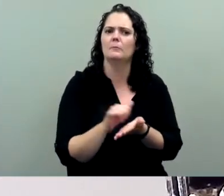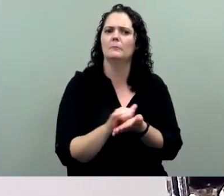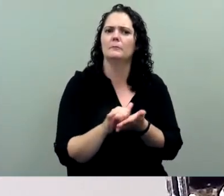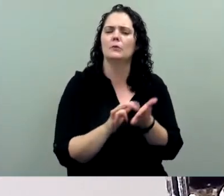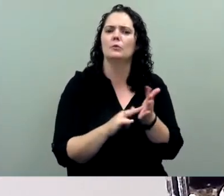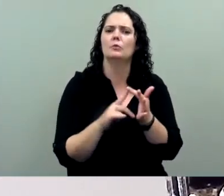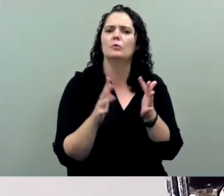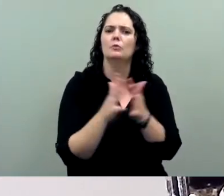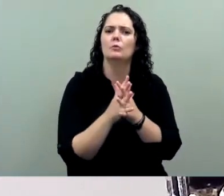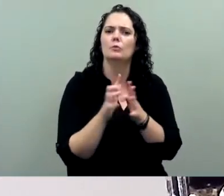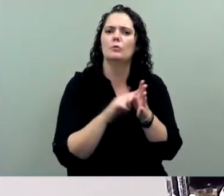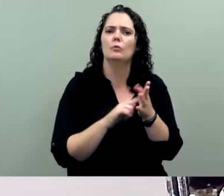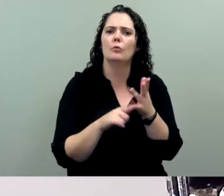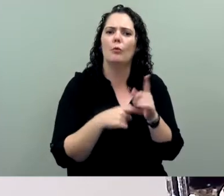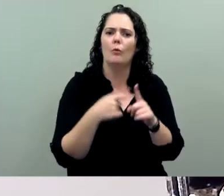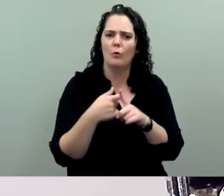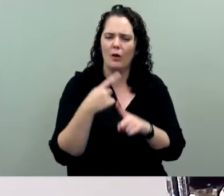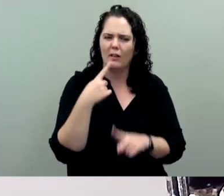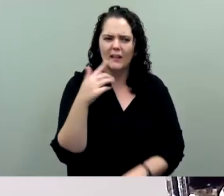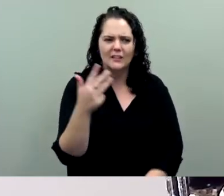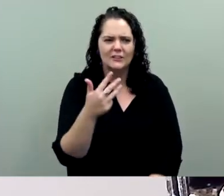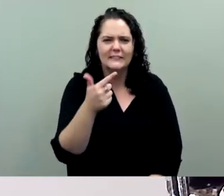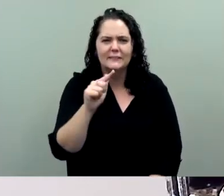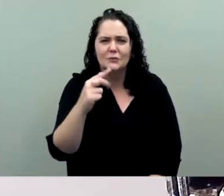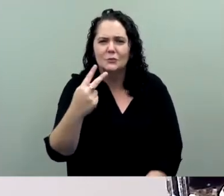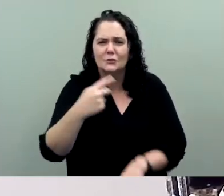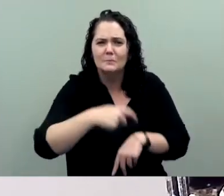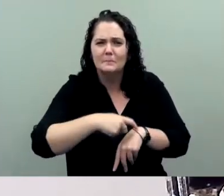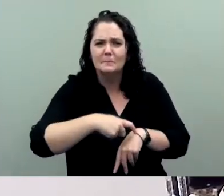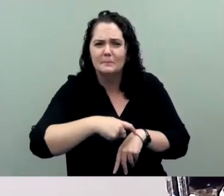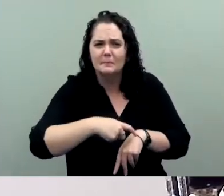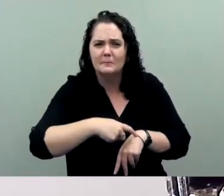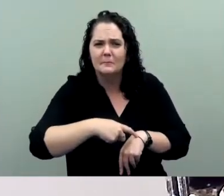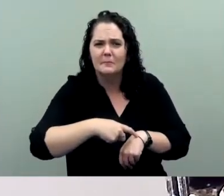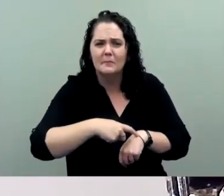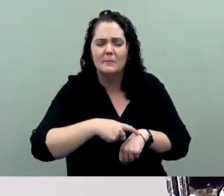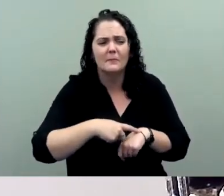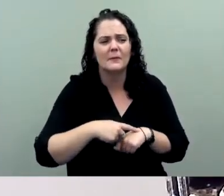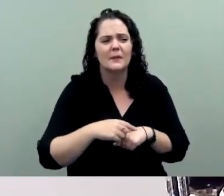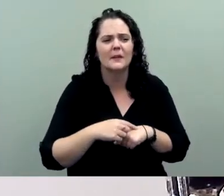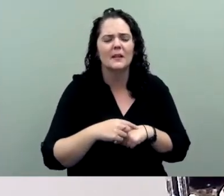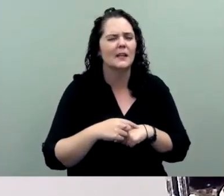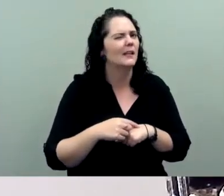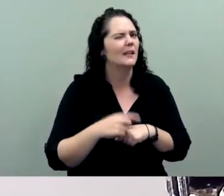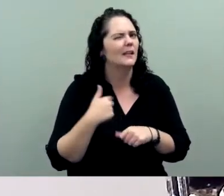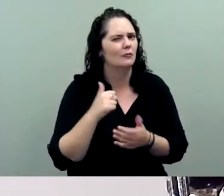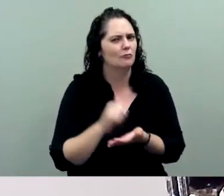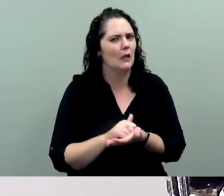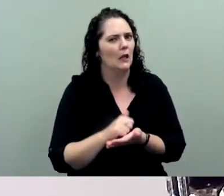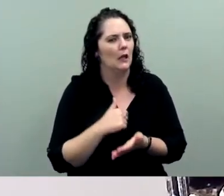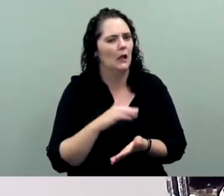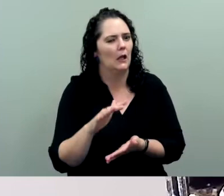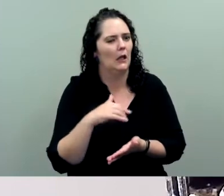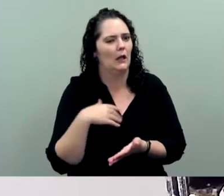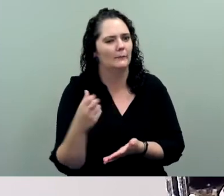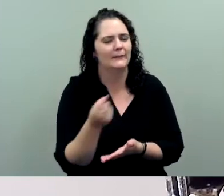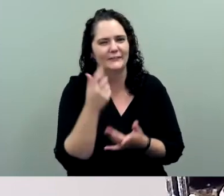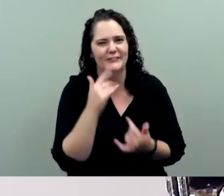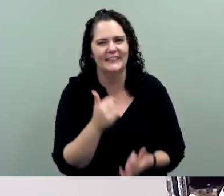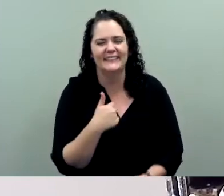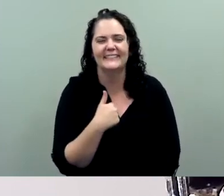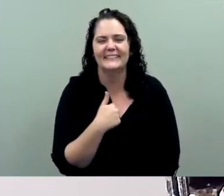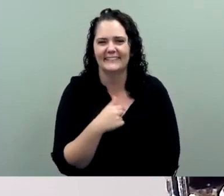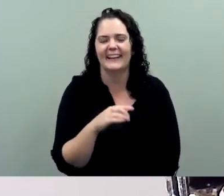I believe it was 1972 when she did that one, but I shouldn't say it. Don't quote me on that. I'll have to double check that. But